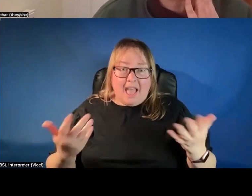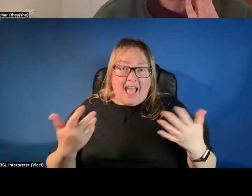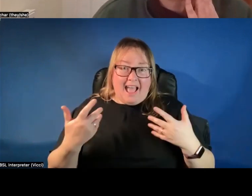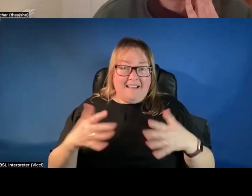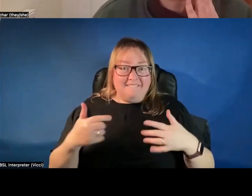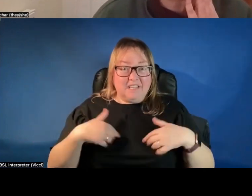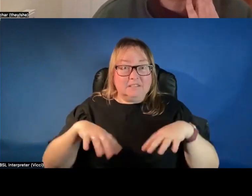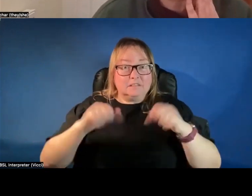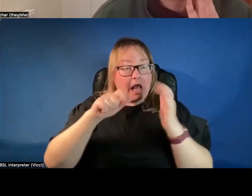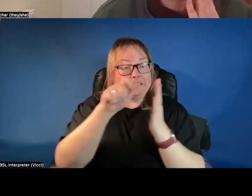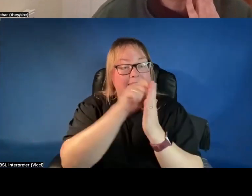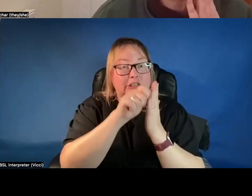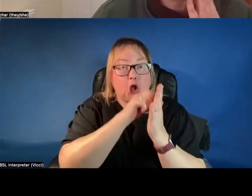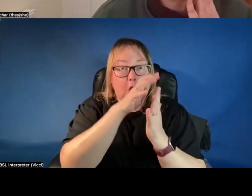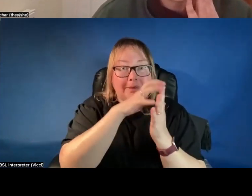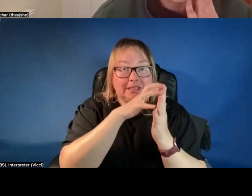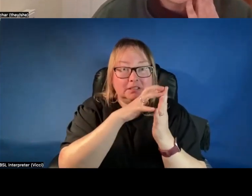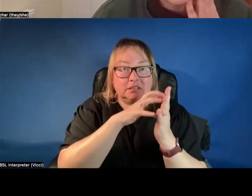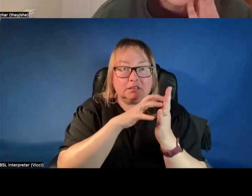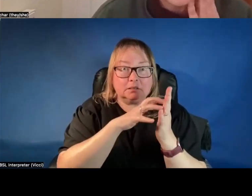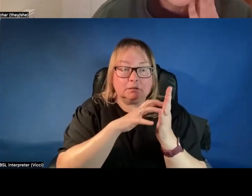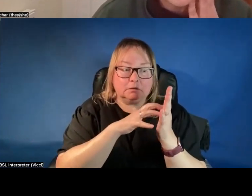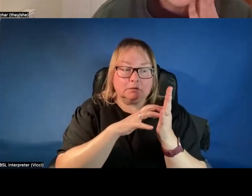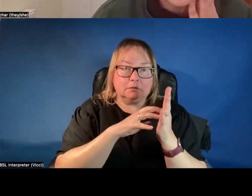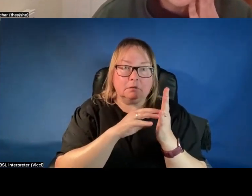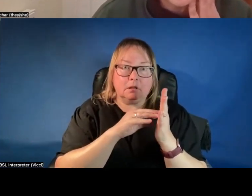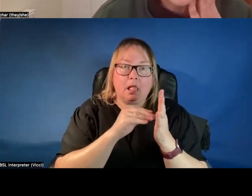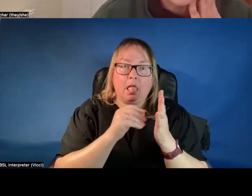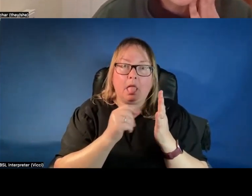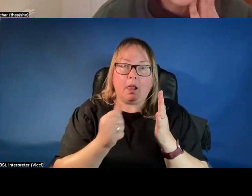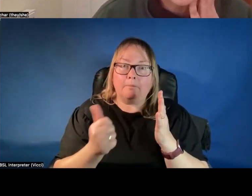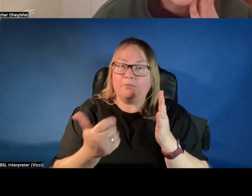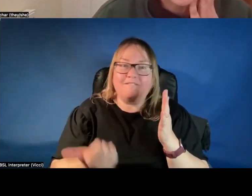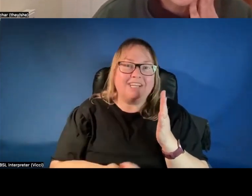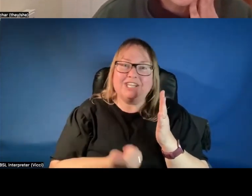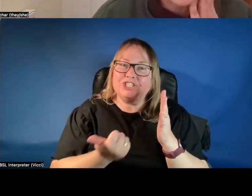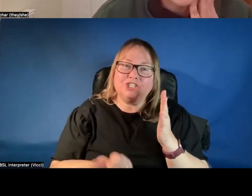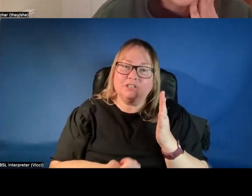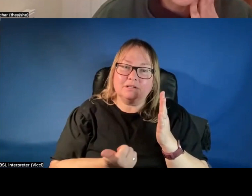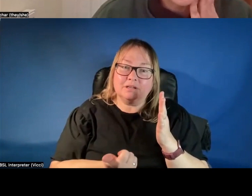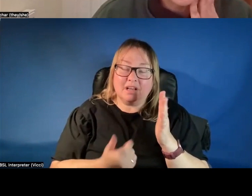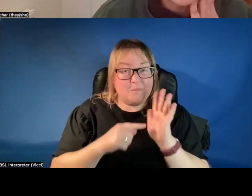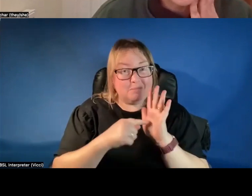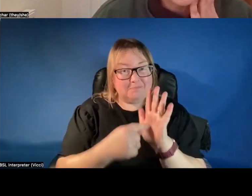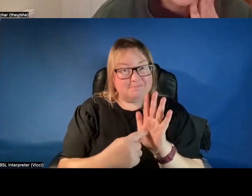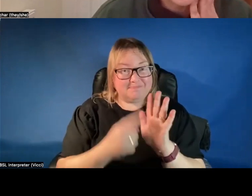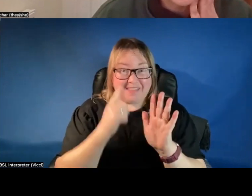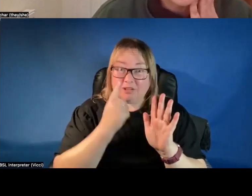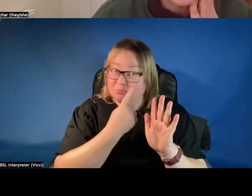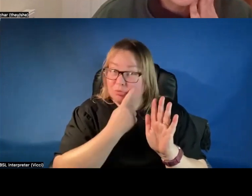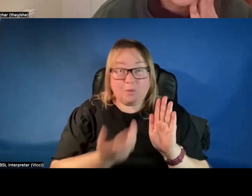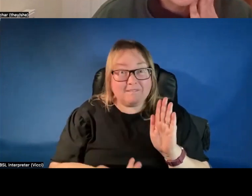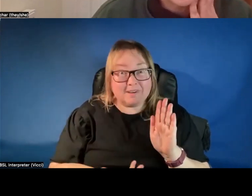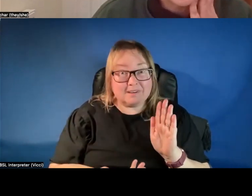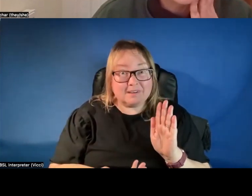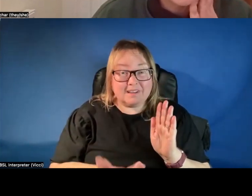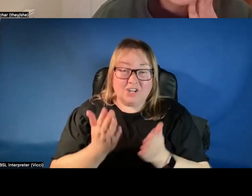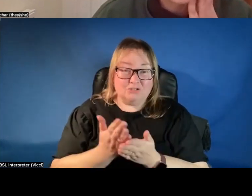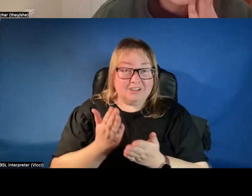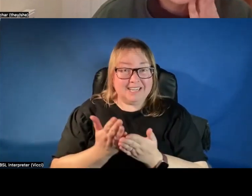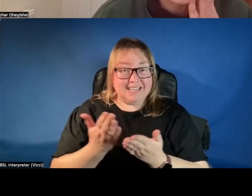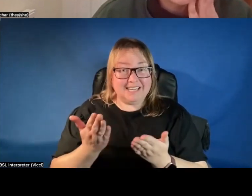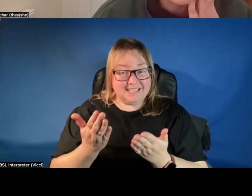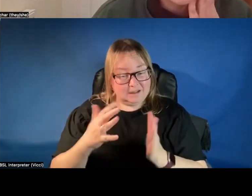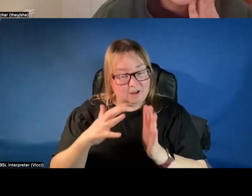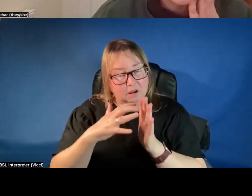just half finished, and I think that in and of itself is a testament to what we're trying to do, but also the impossibility of that. And I